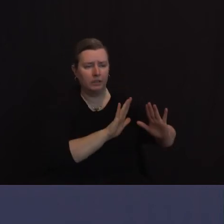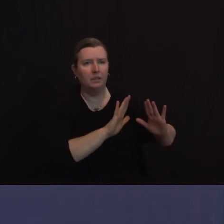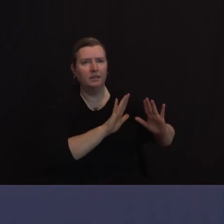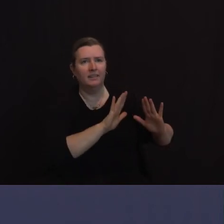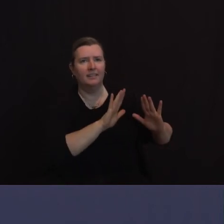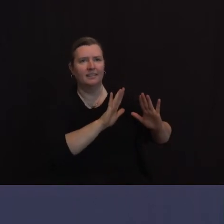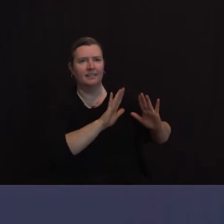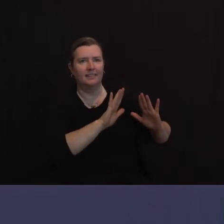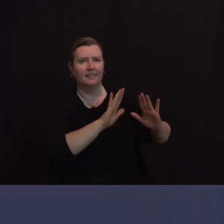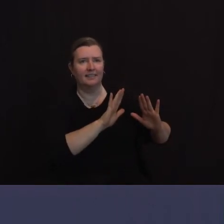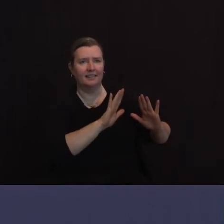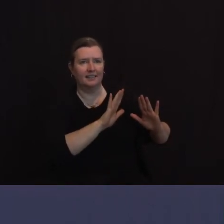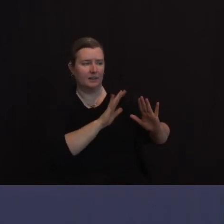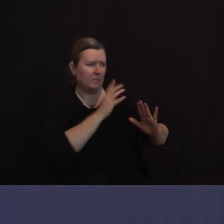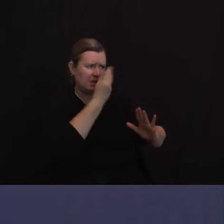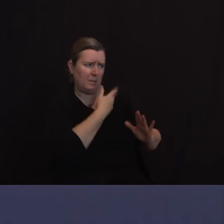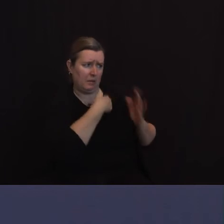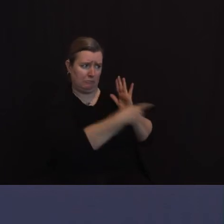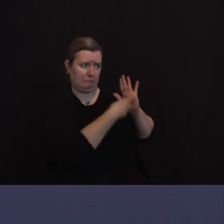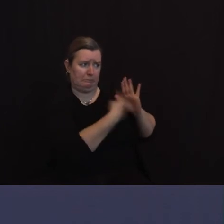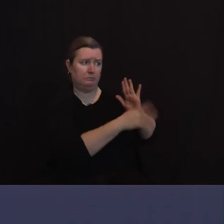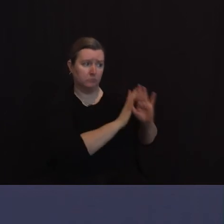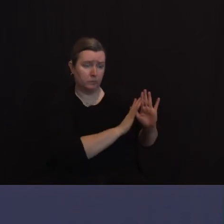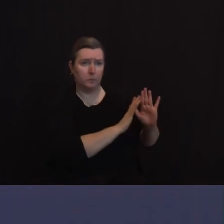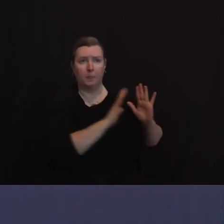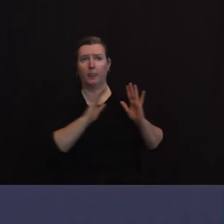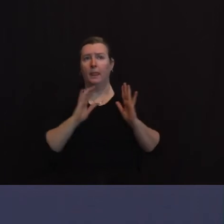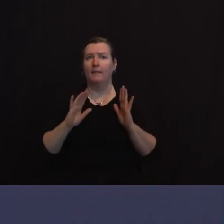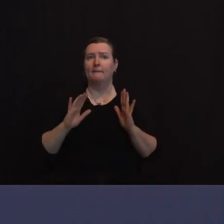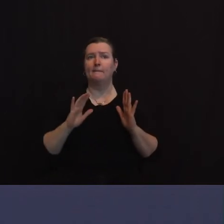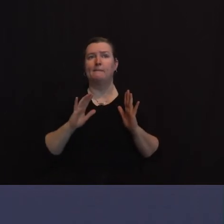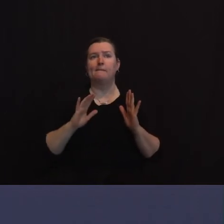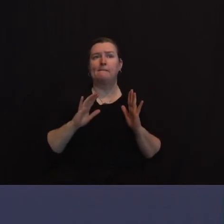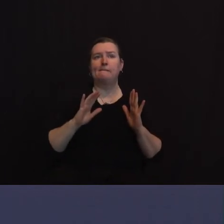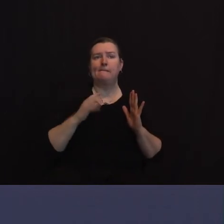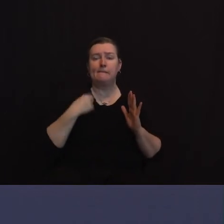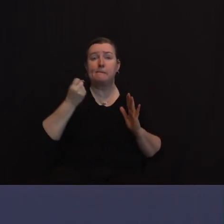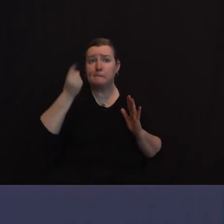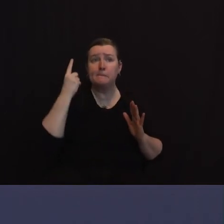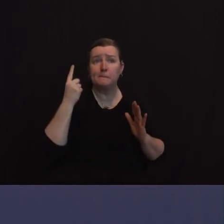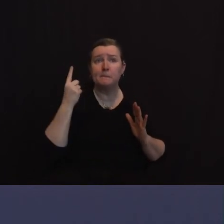Listen, I understand it as it relates to pot.